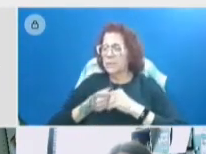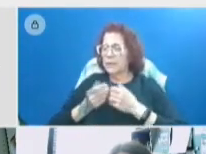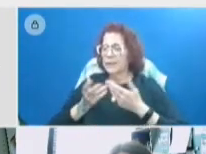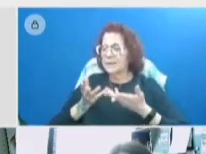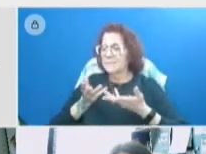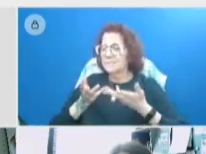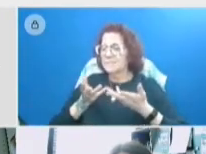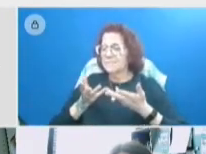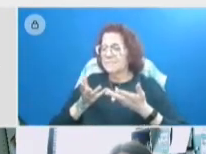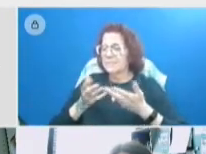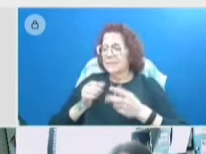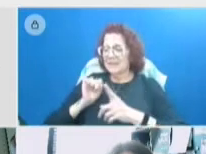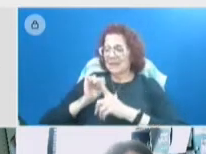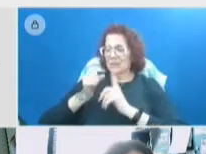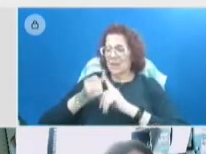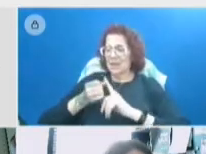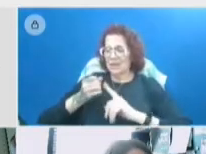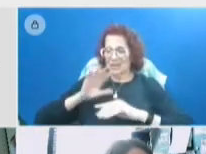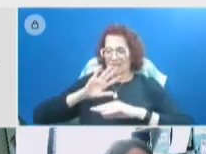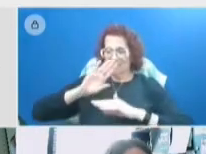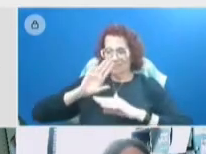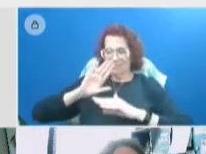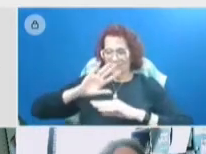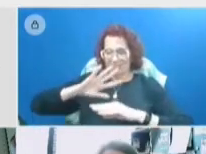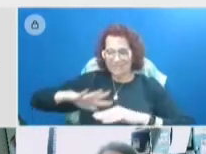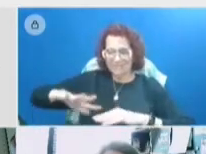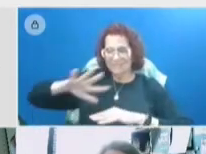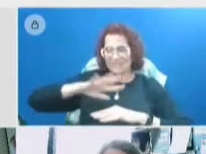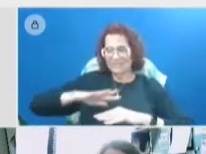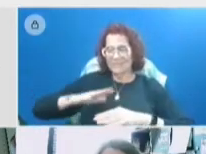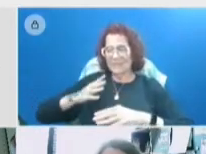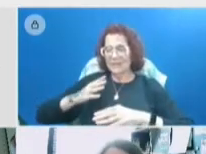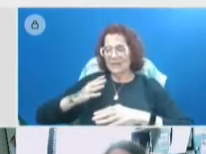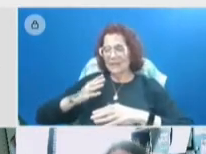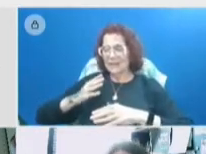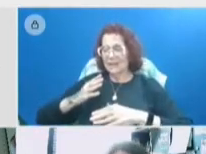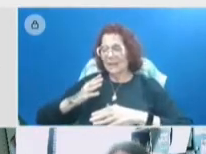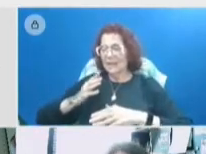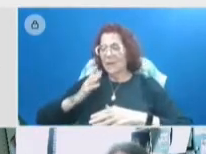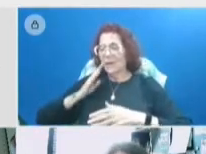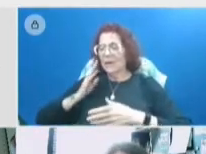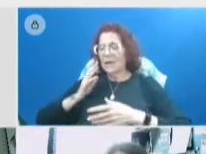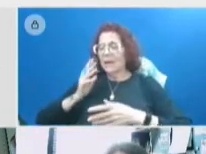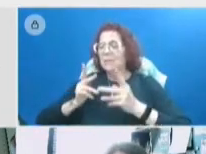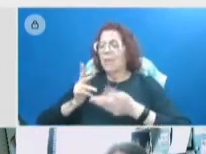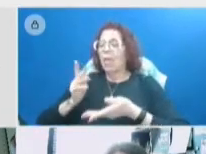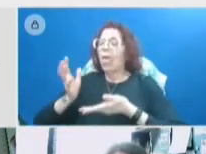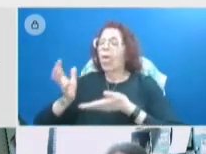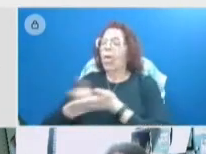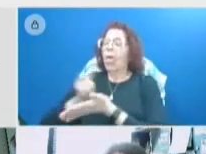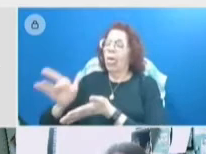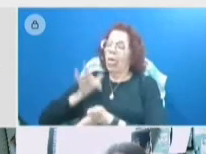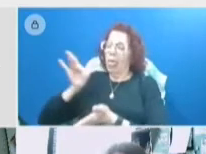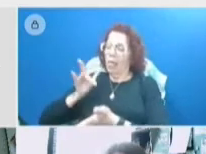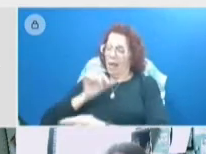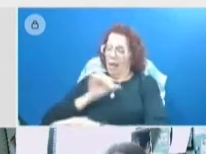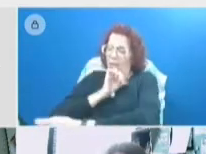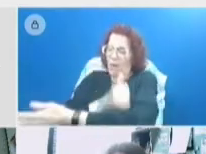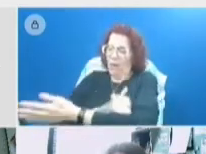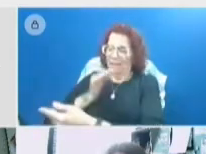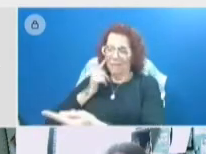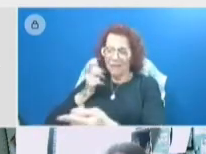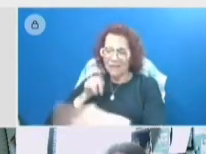takes back the authority of enforcement of the elections and puts it in a bipartisan agency like us, the State Board of Elections, so that we